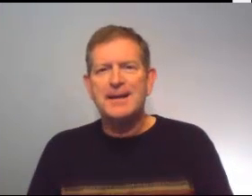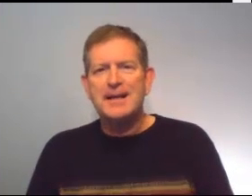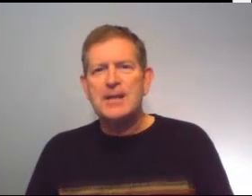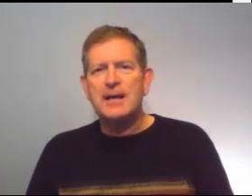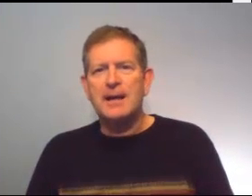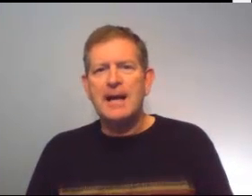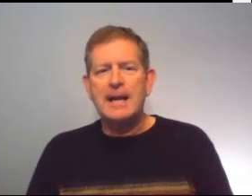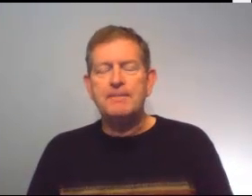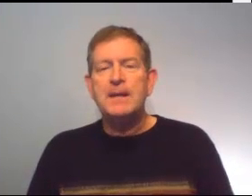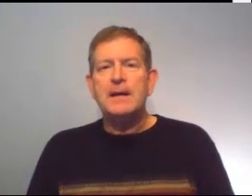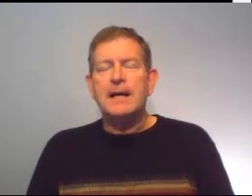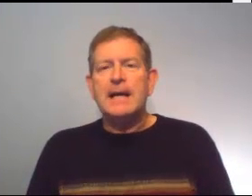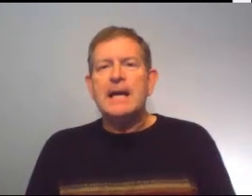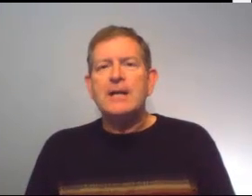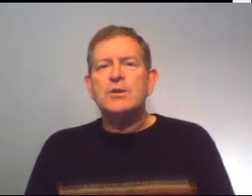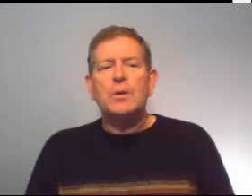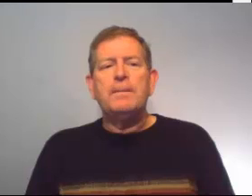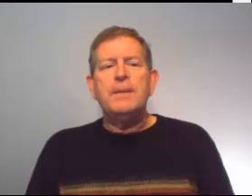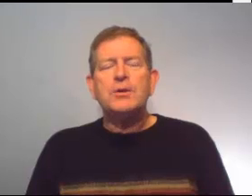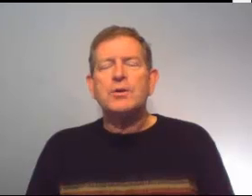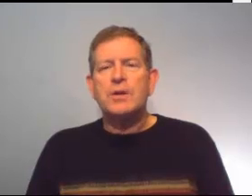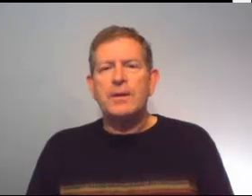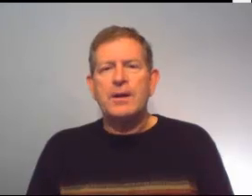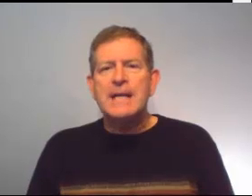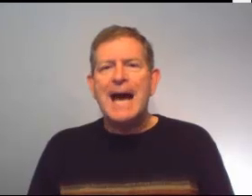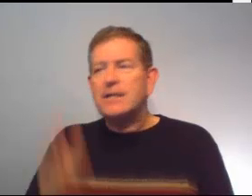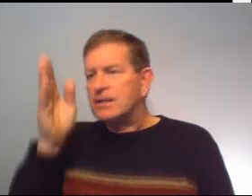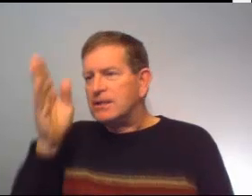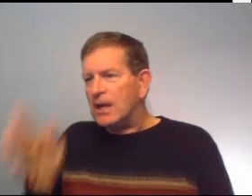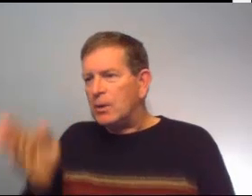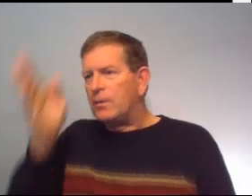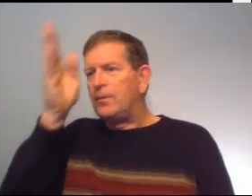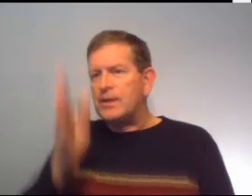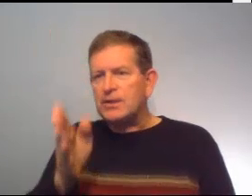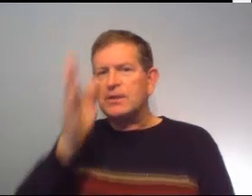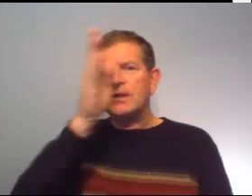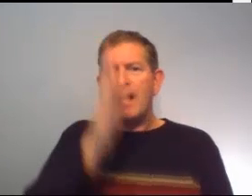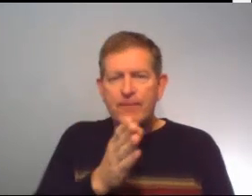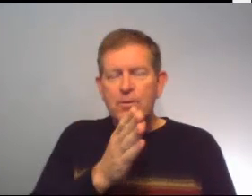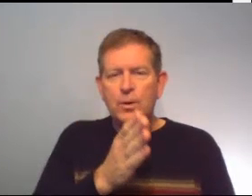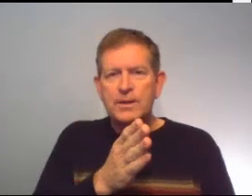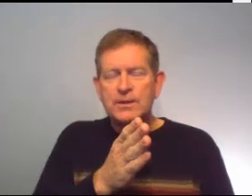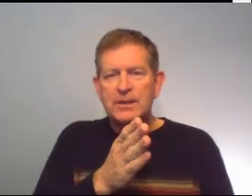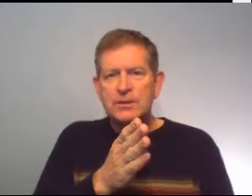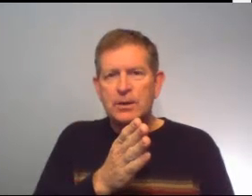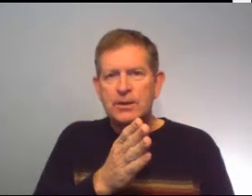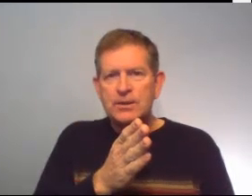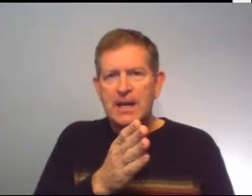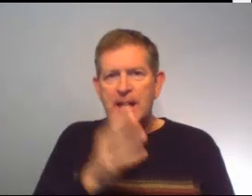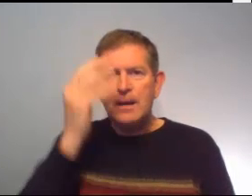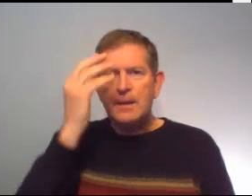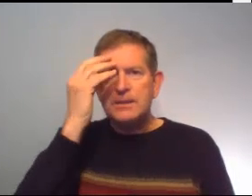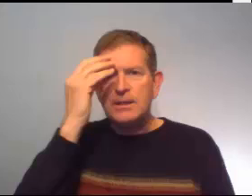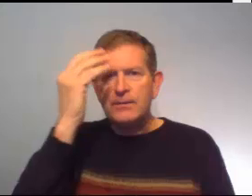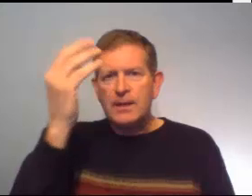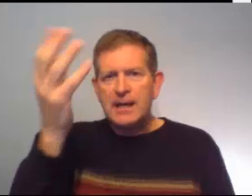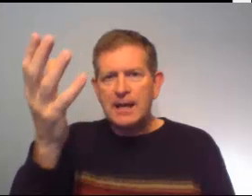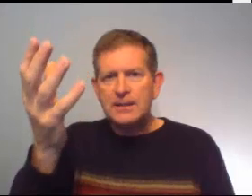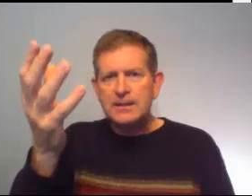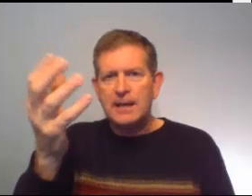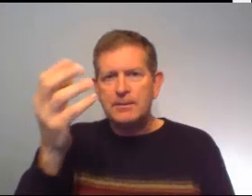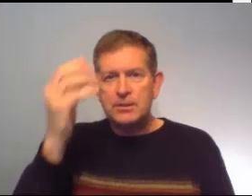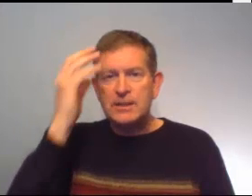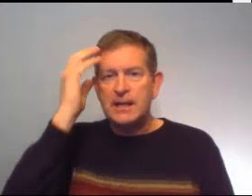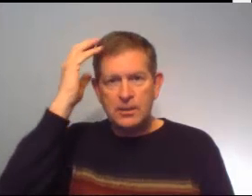to a second line. And so the pictures are there not to tell you that this is every word in the sentence you're going to say, but to give